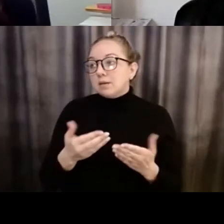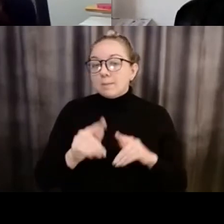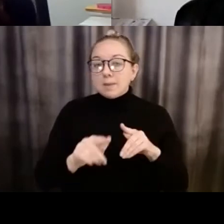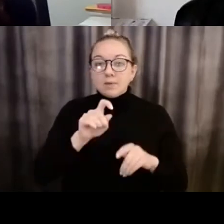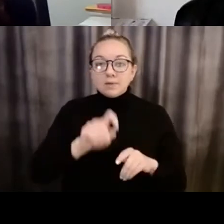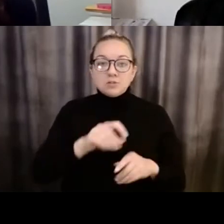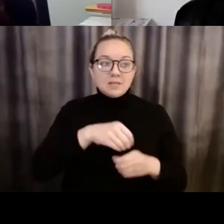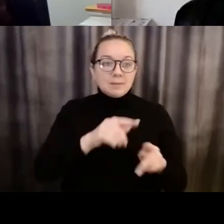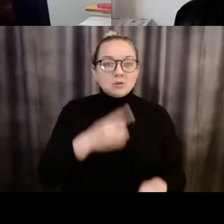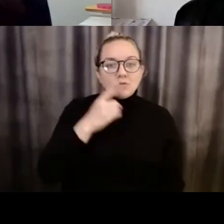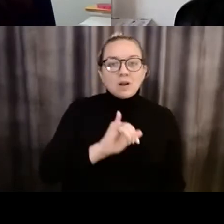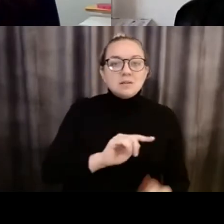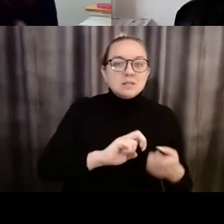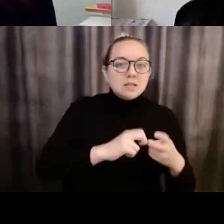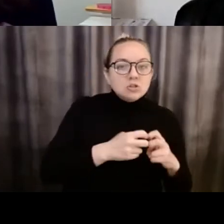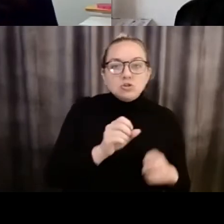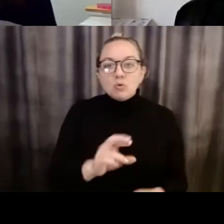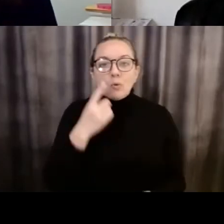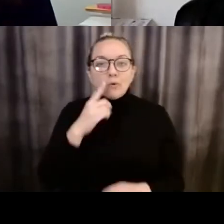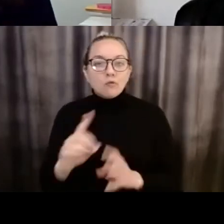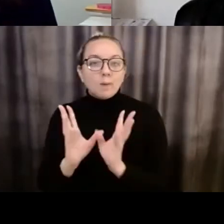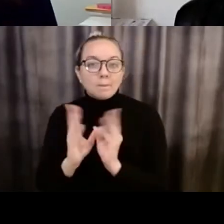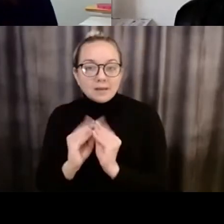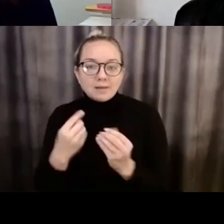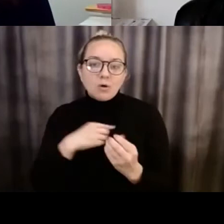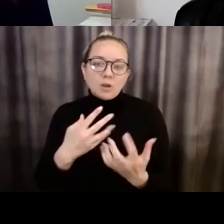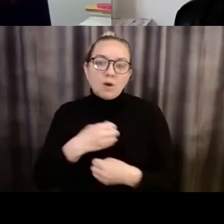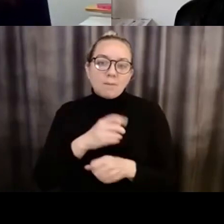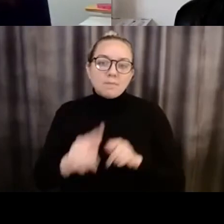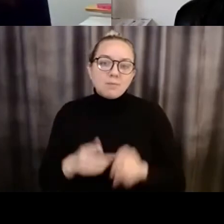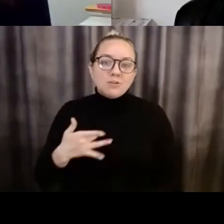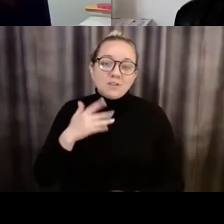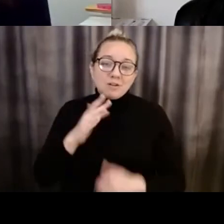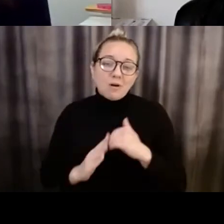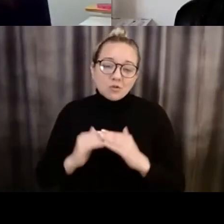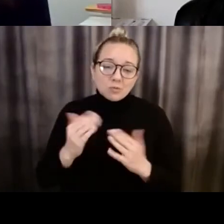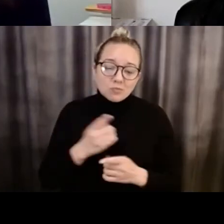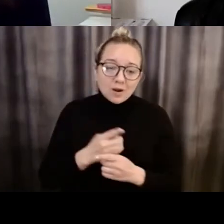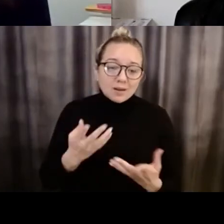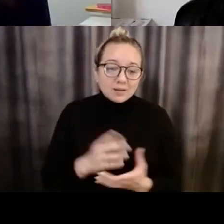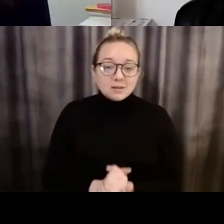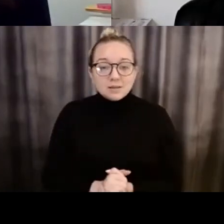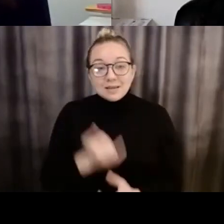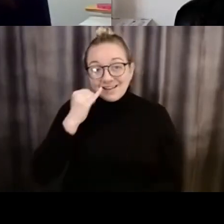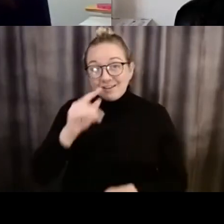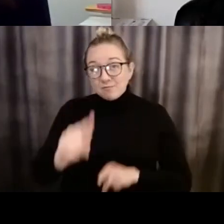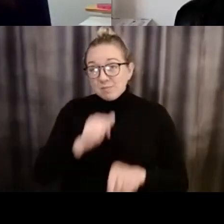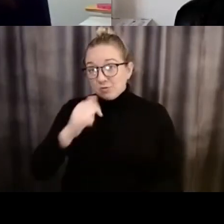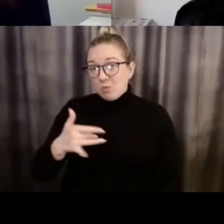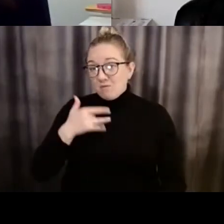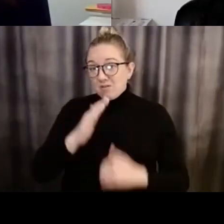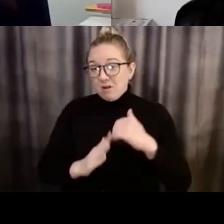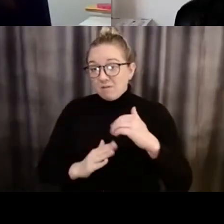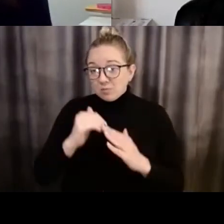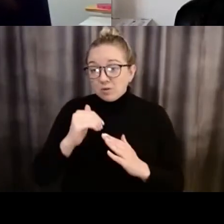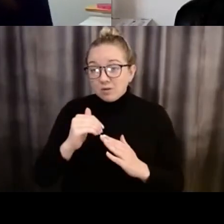like in my case, but we're trying to make sure that people be as comfortable as possible, right? If they don't feel comfortable, Nicole, like you